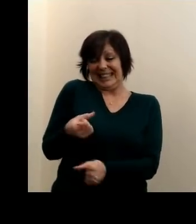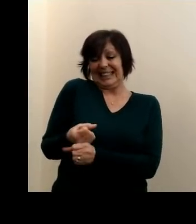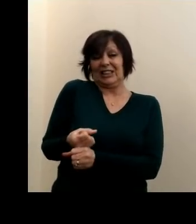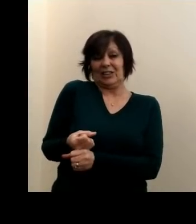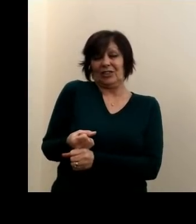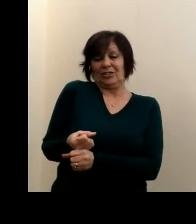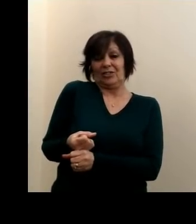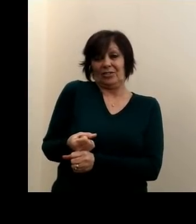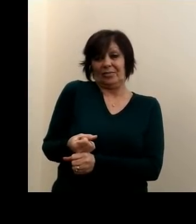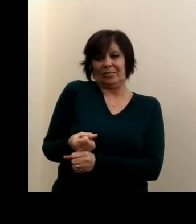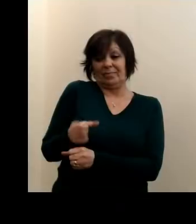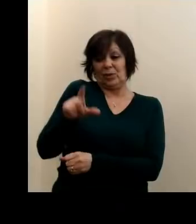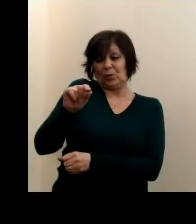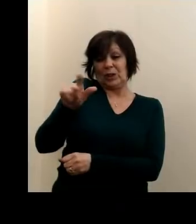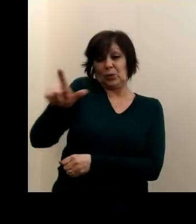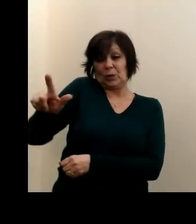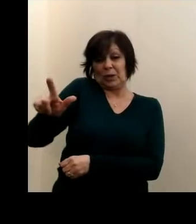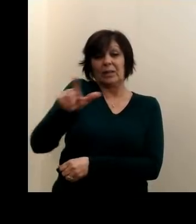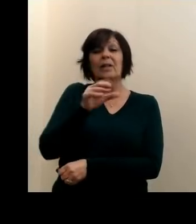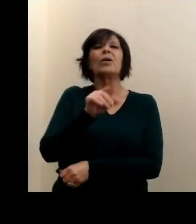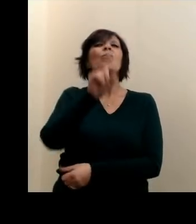January 8th, and we do have